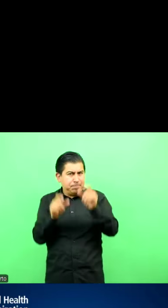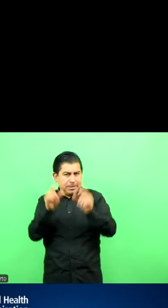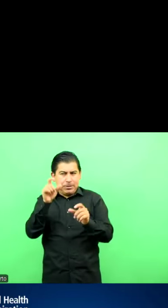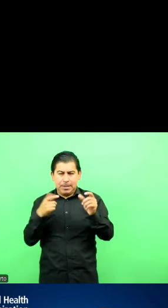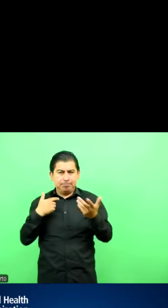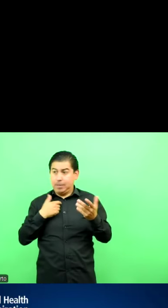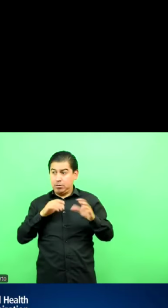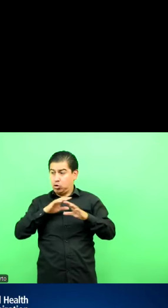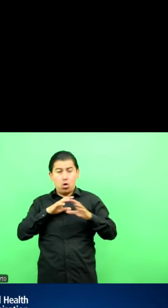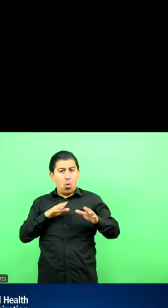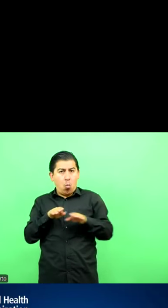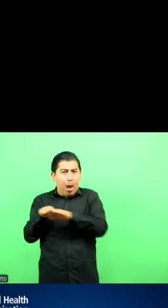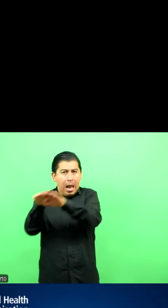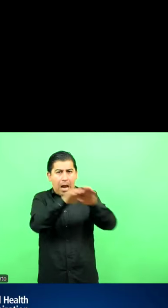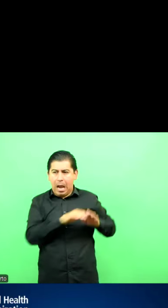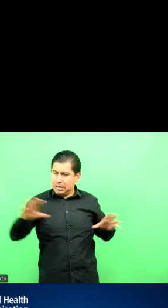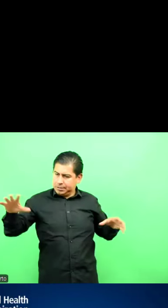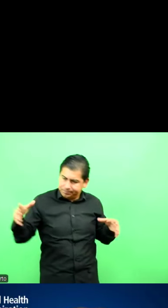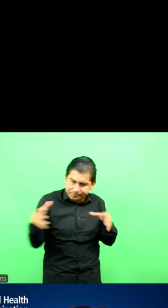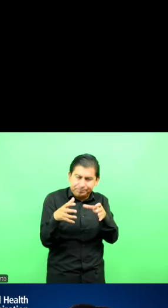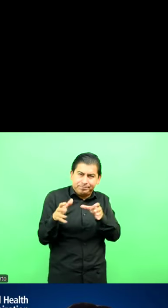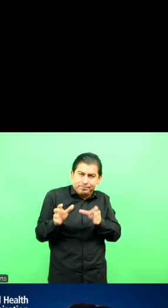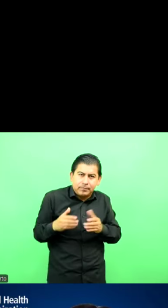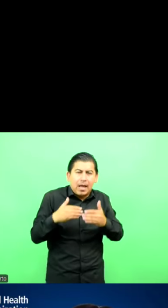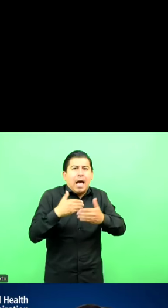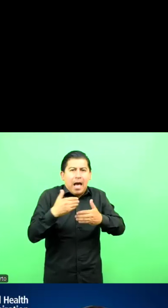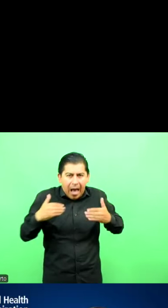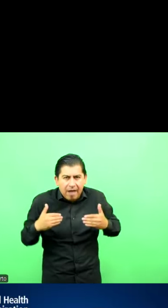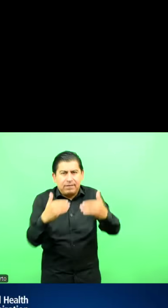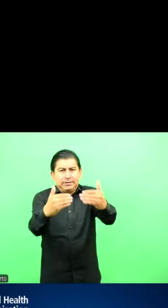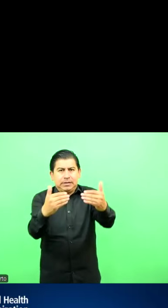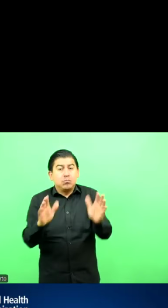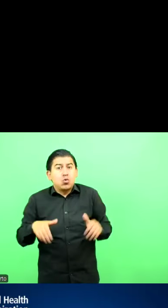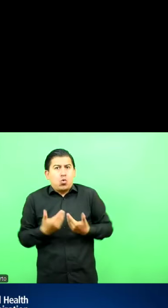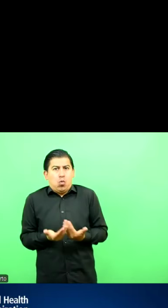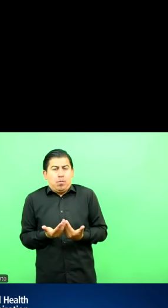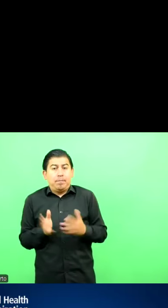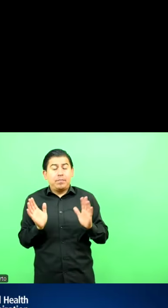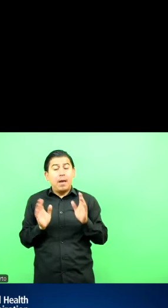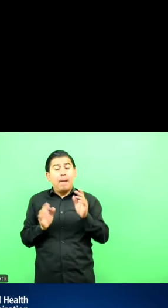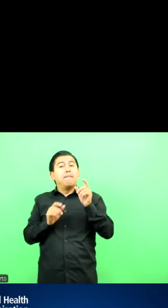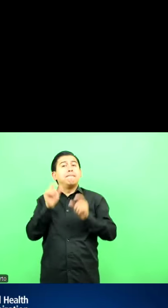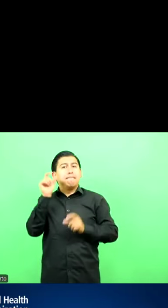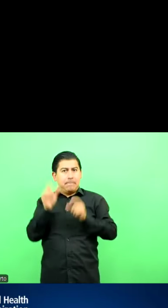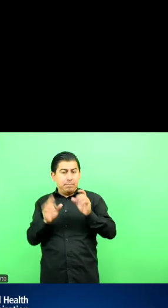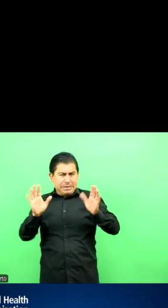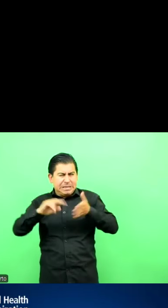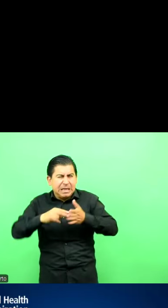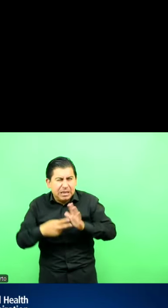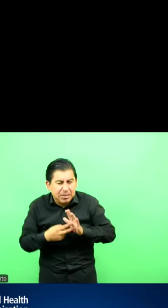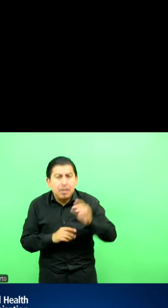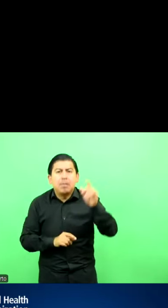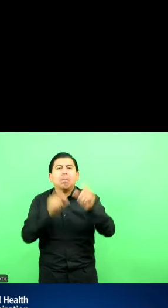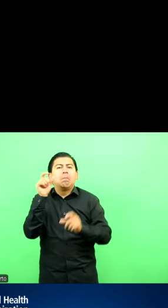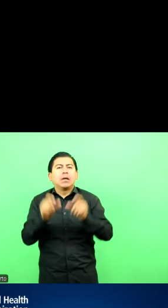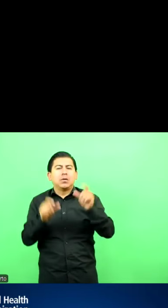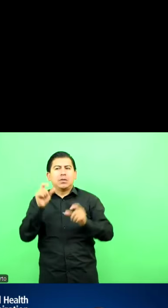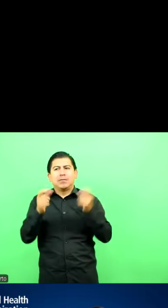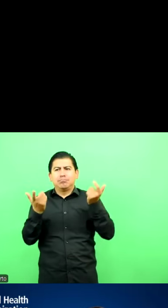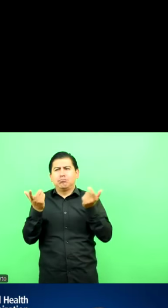to ensure that all the people, especially the most vulnerable, and when we say most vulnerable, the